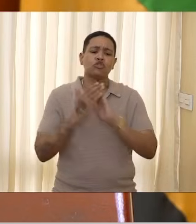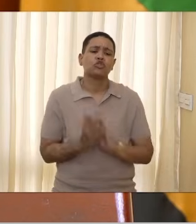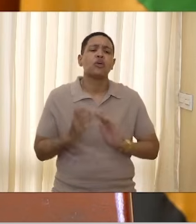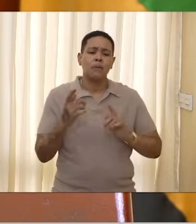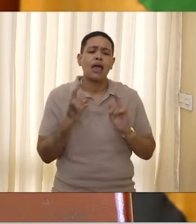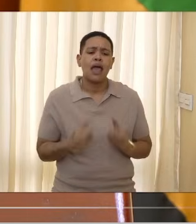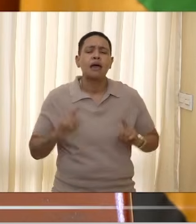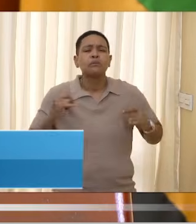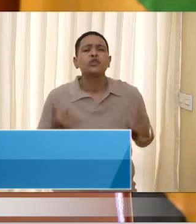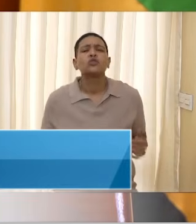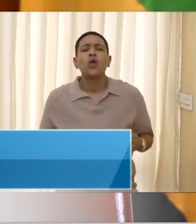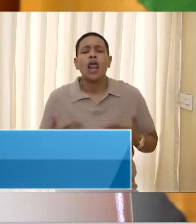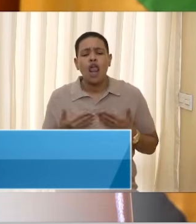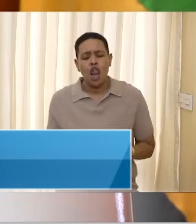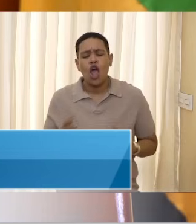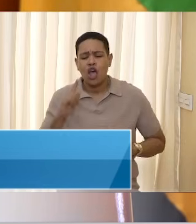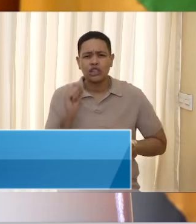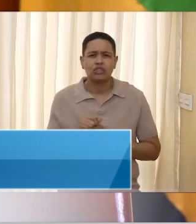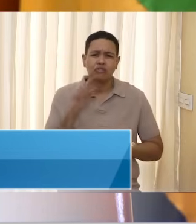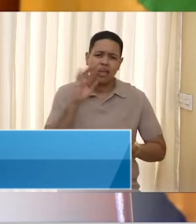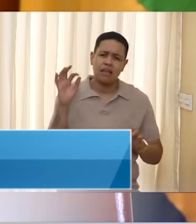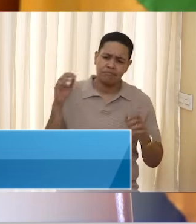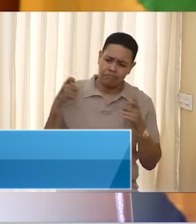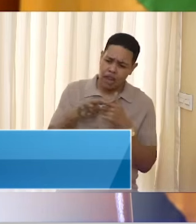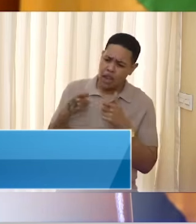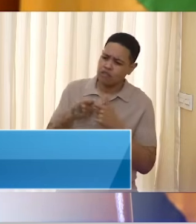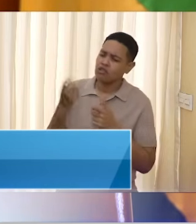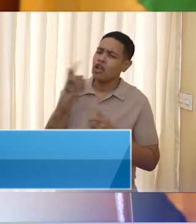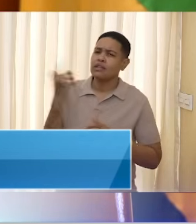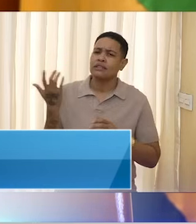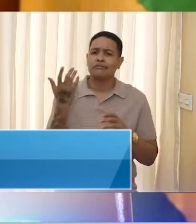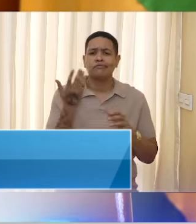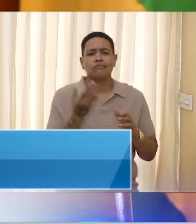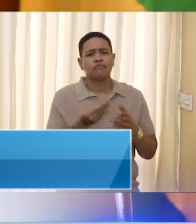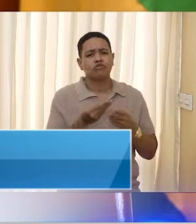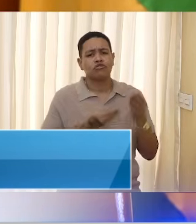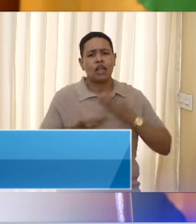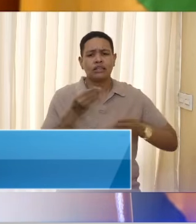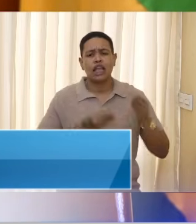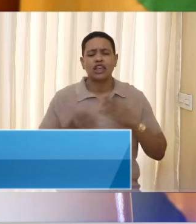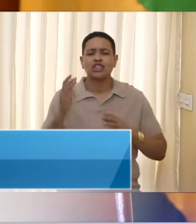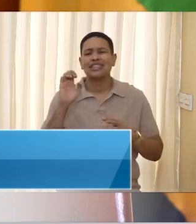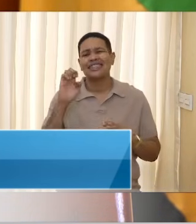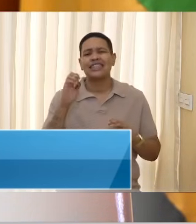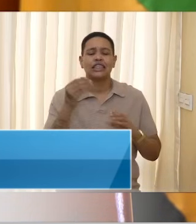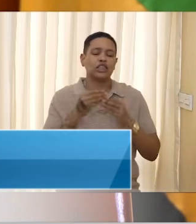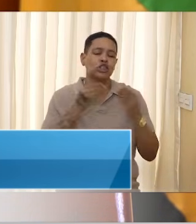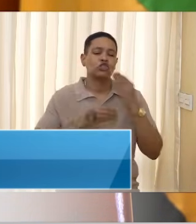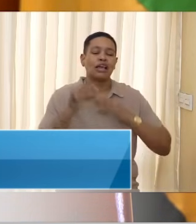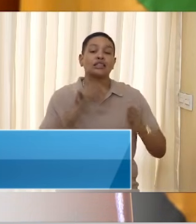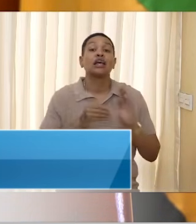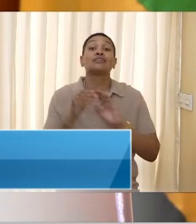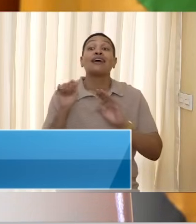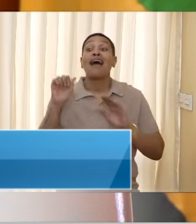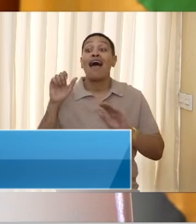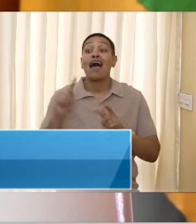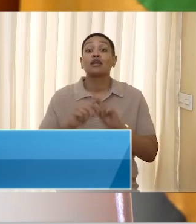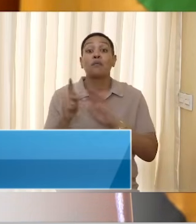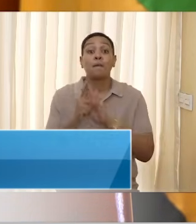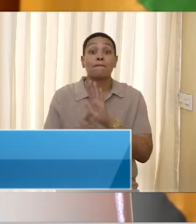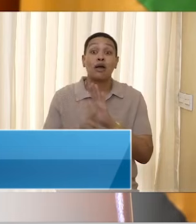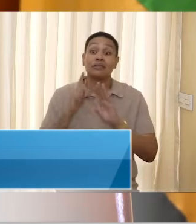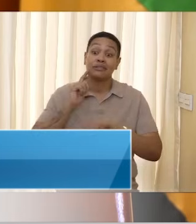electronically. Today's launch of the Electronic Transactions Act and E-Transactions Policy as a